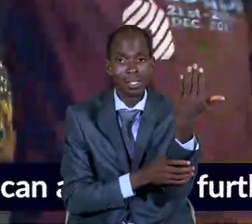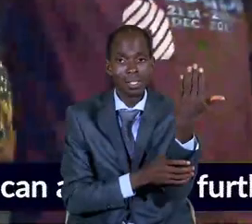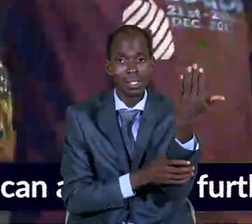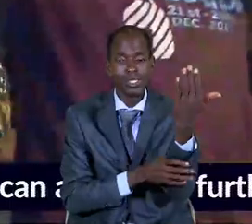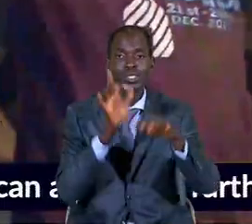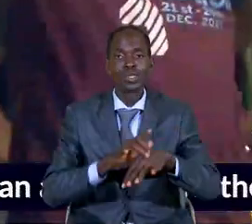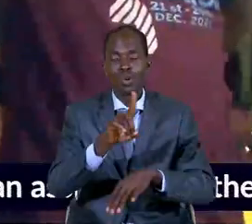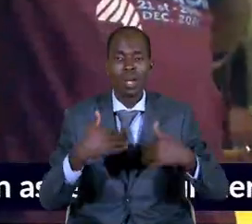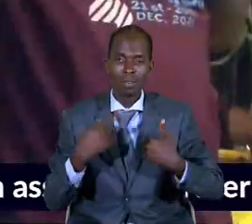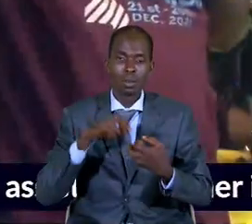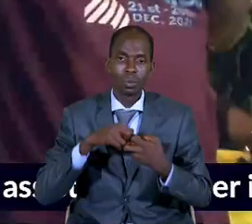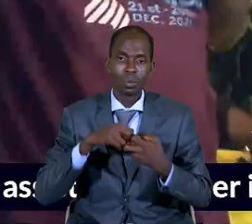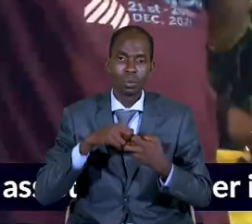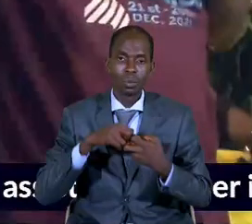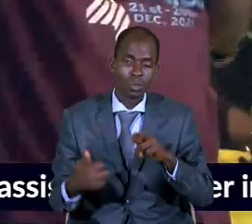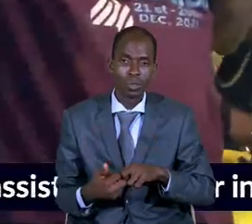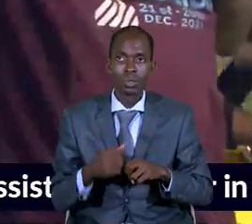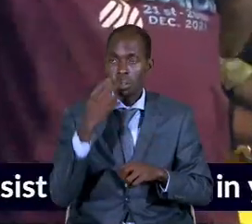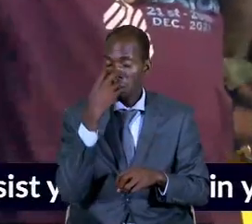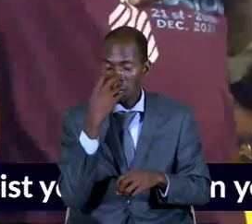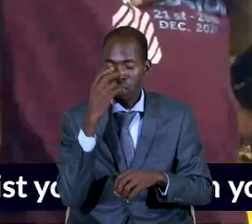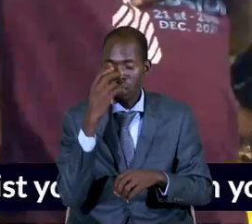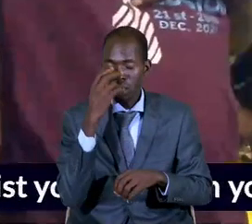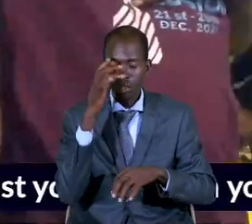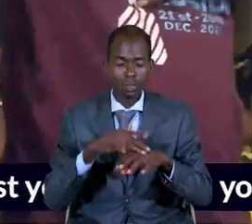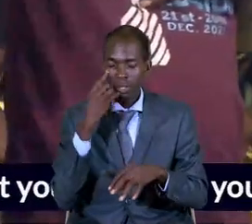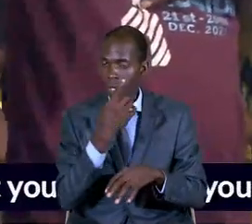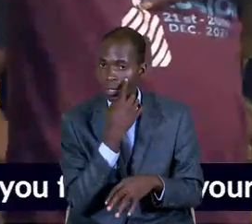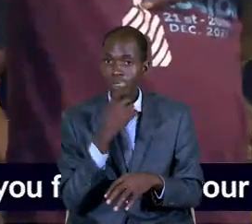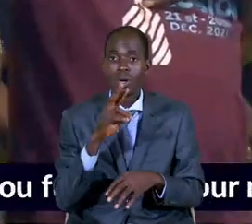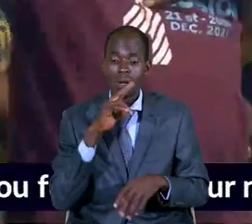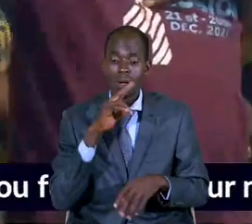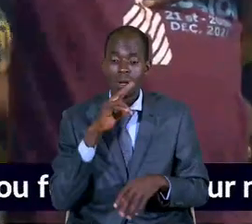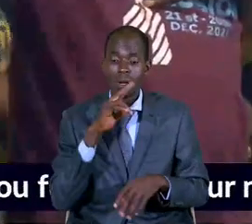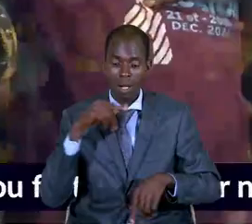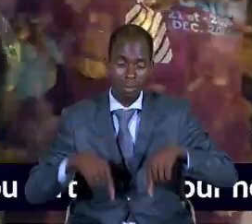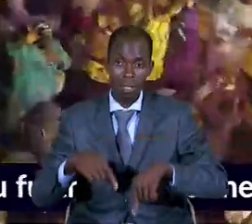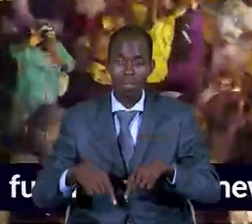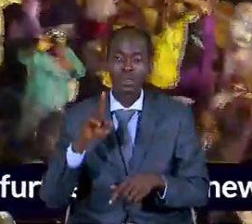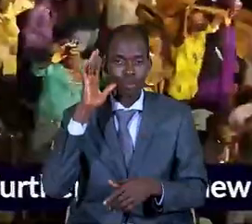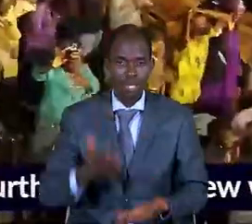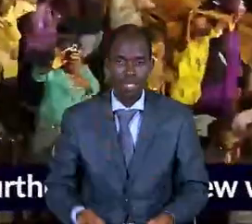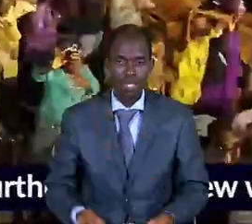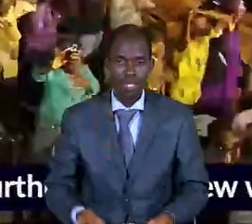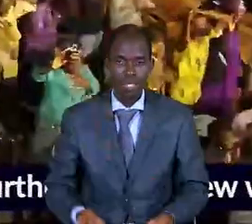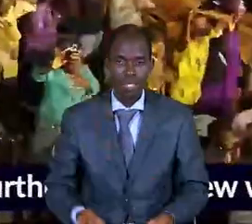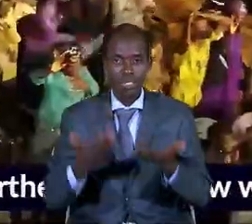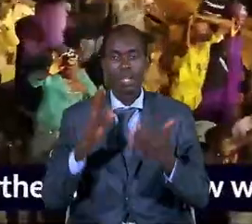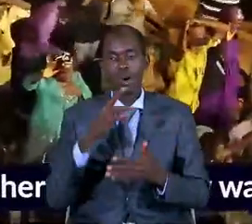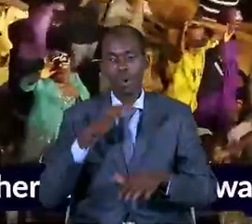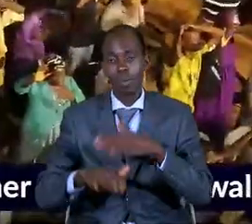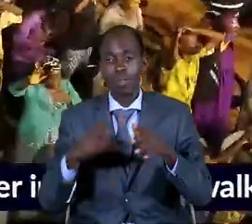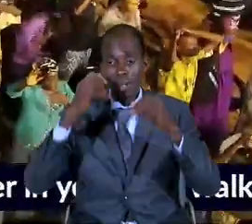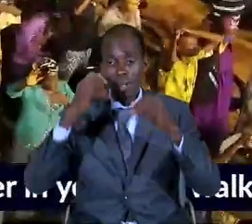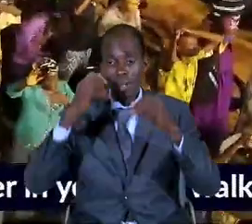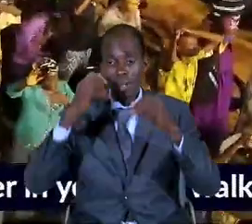are blind, your eyes are going to open. You are lame. You are going to rise up and walk. The power of